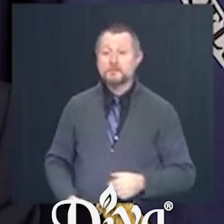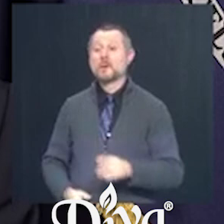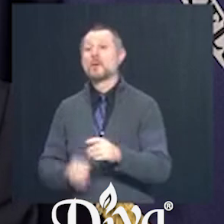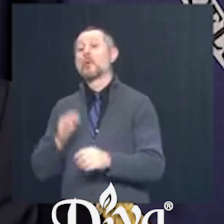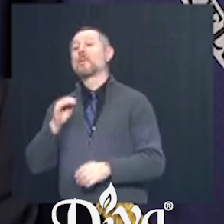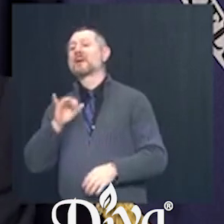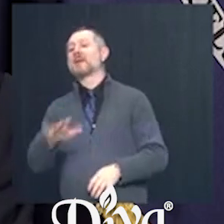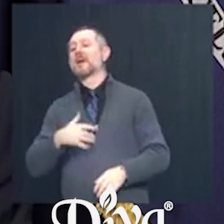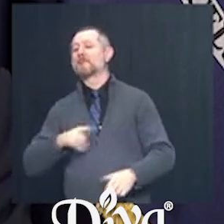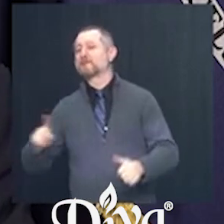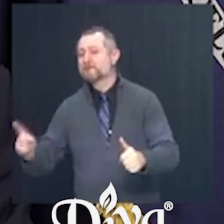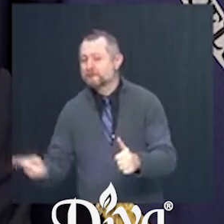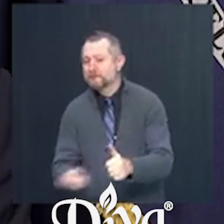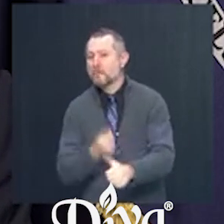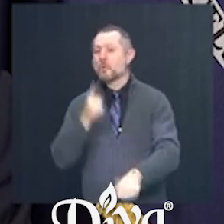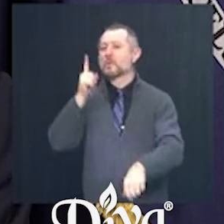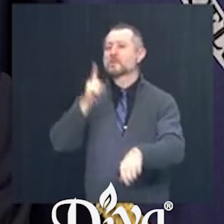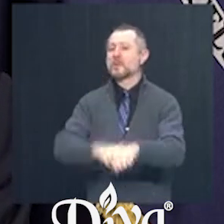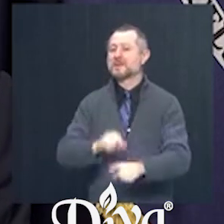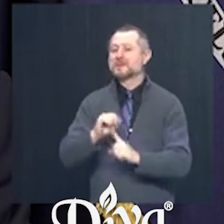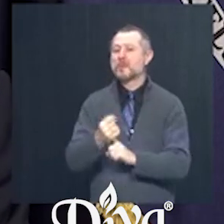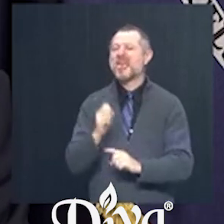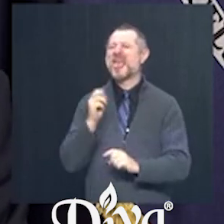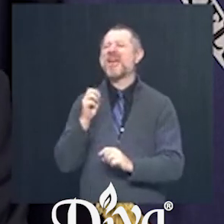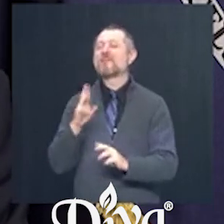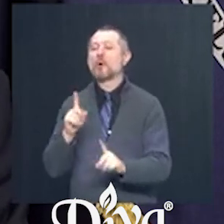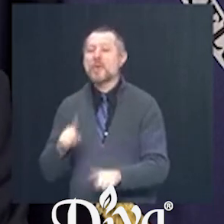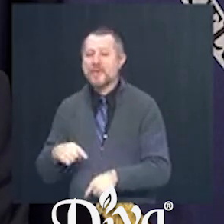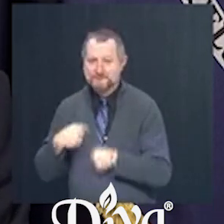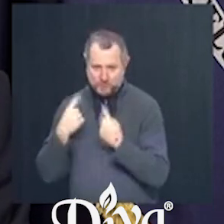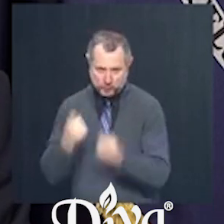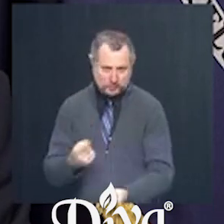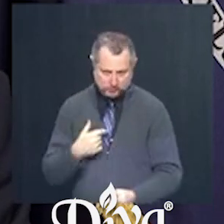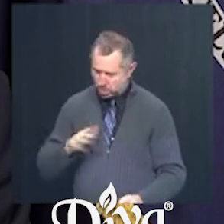this situation, and in truth,